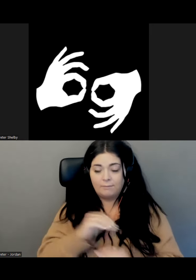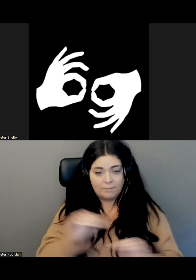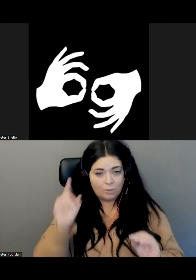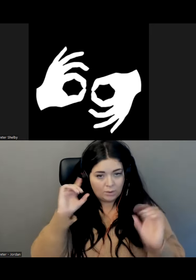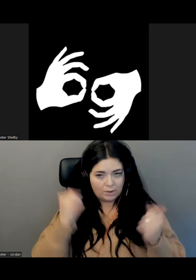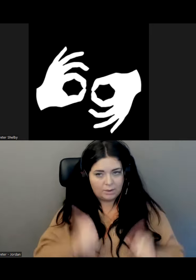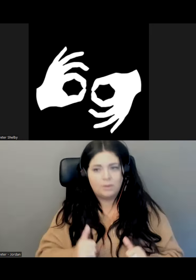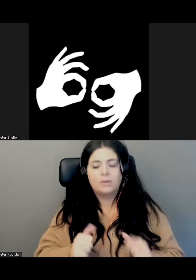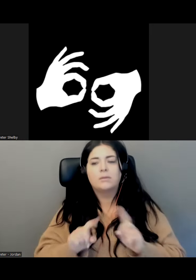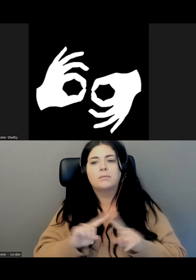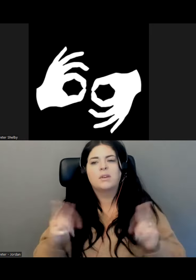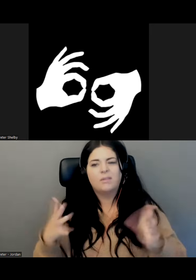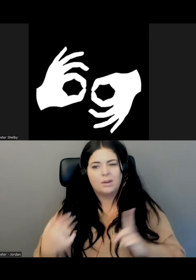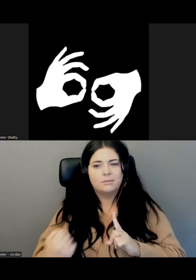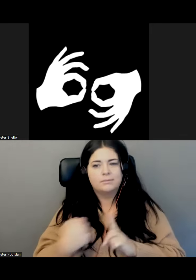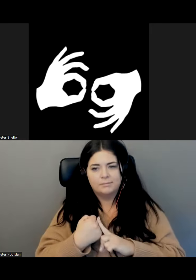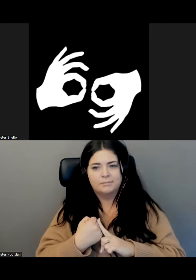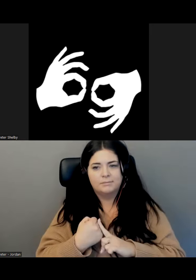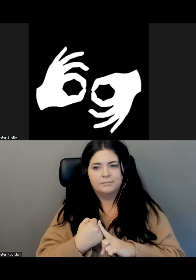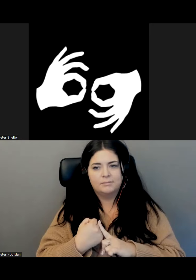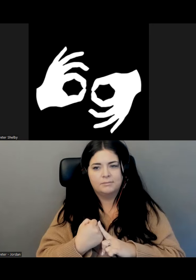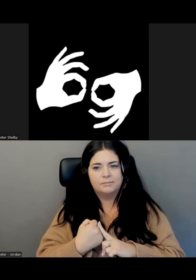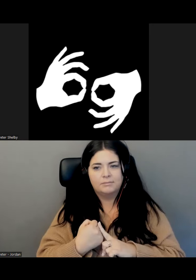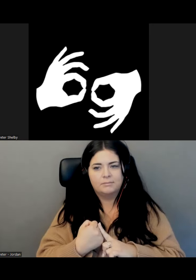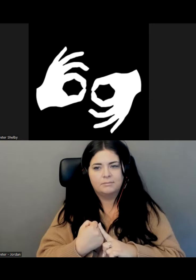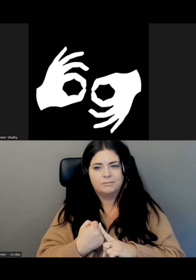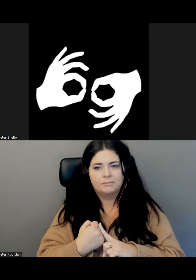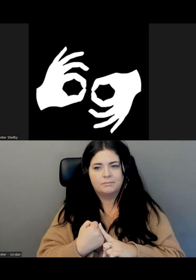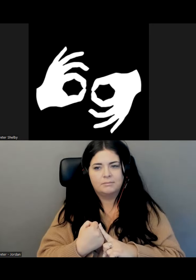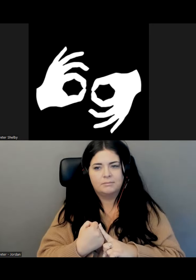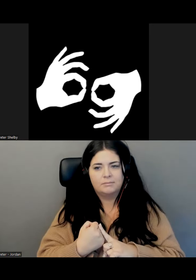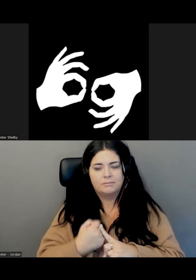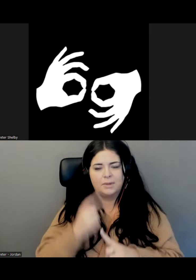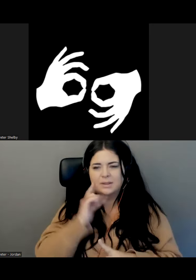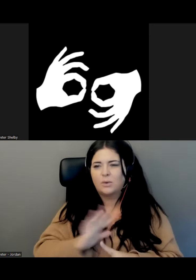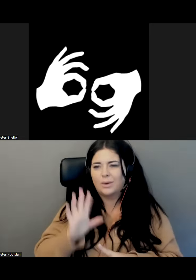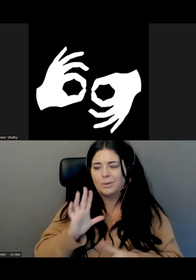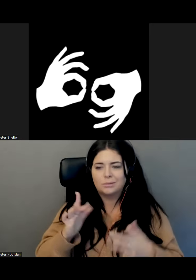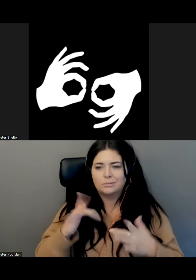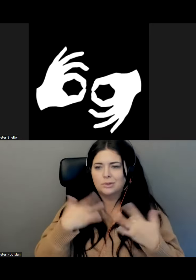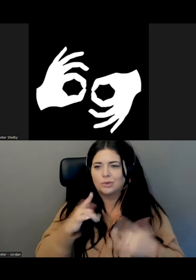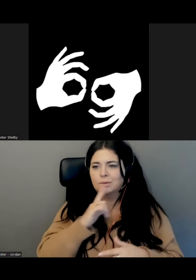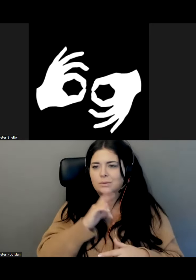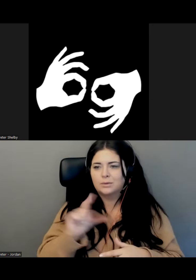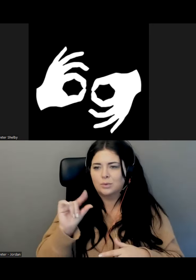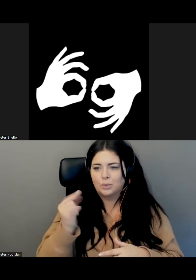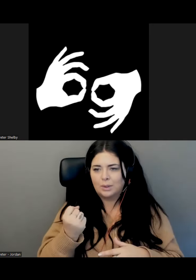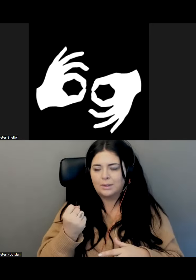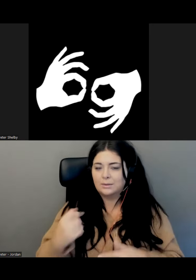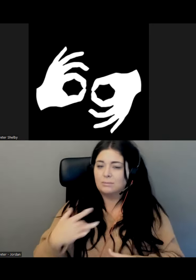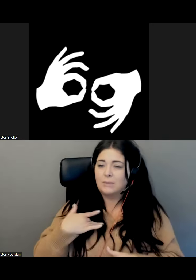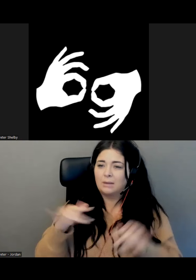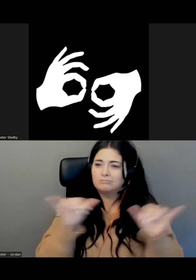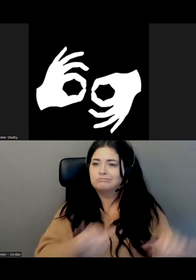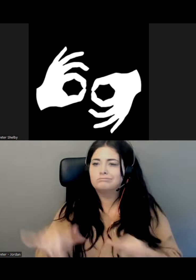but I've been experiencing tinnitus now since I was in my early to mid 20s. So it's quite common, and